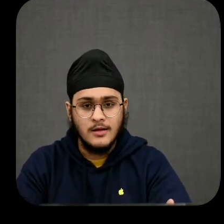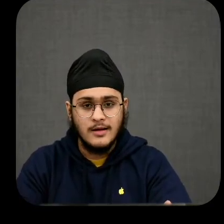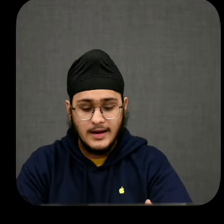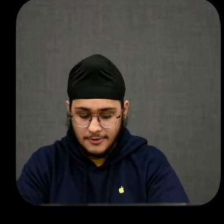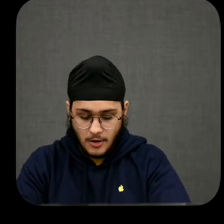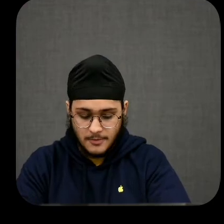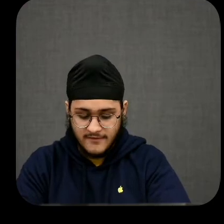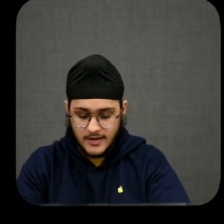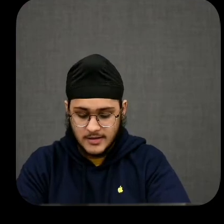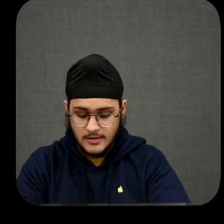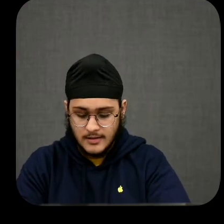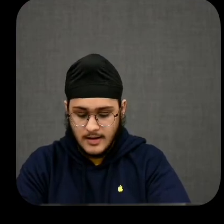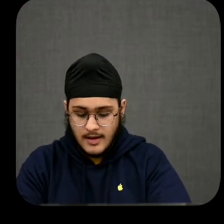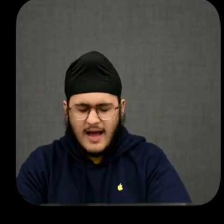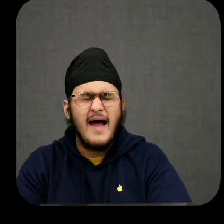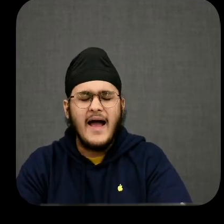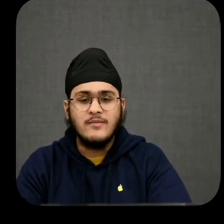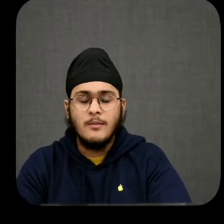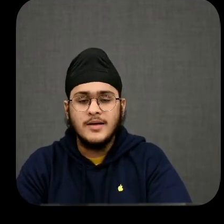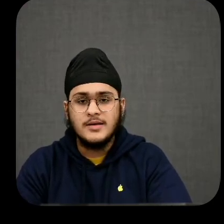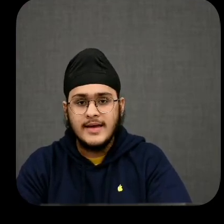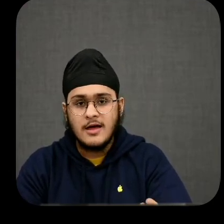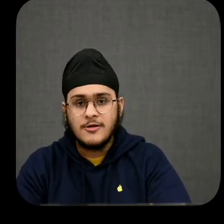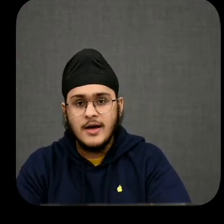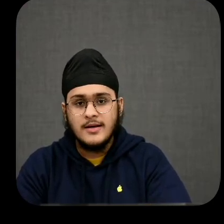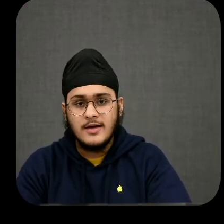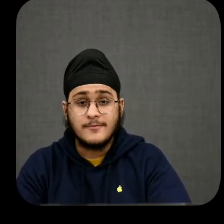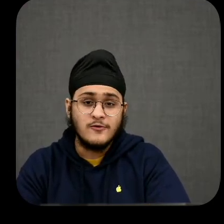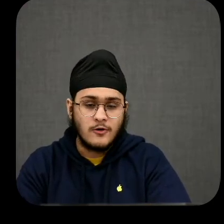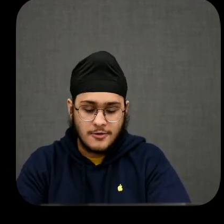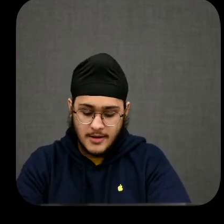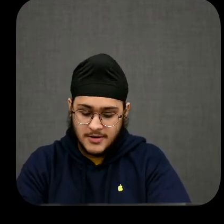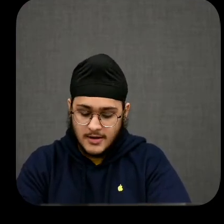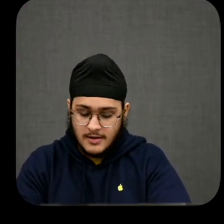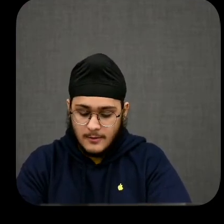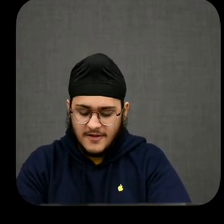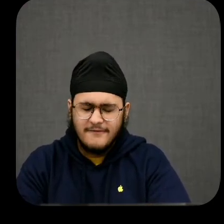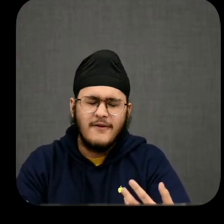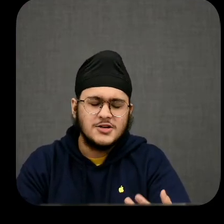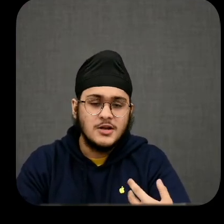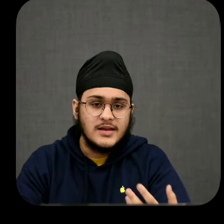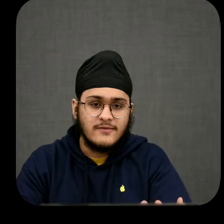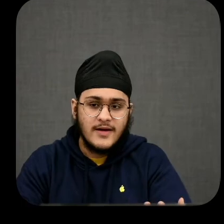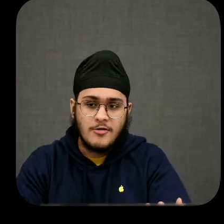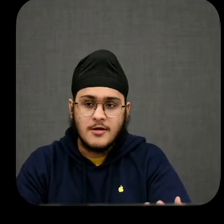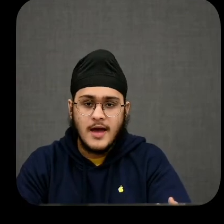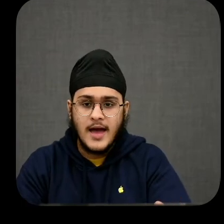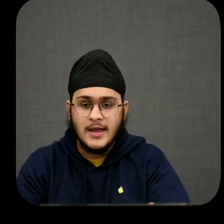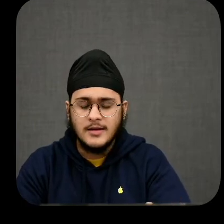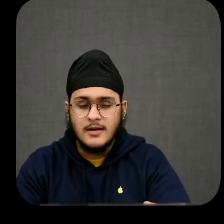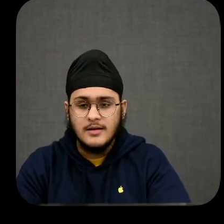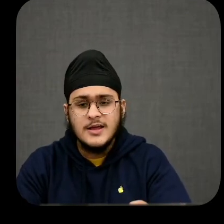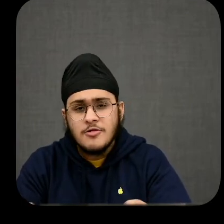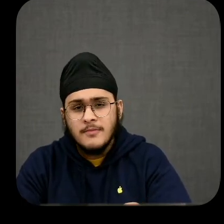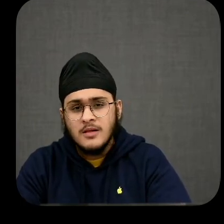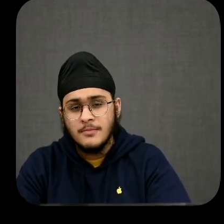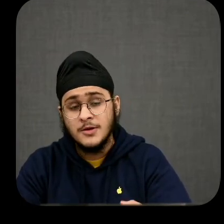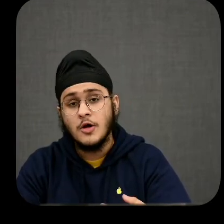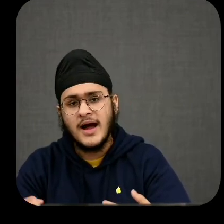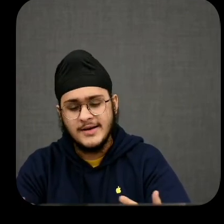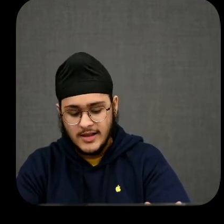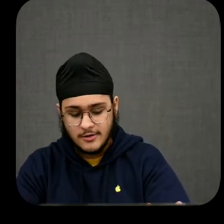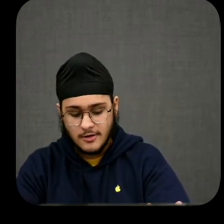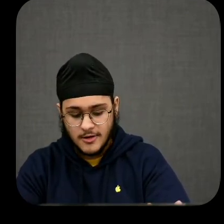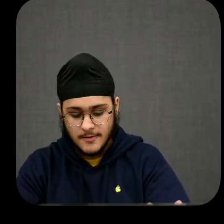Kaggle. It's not perfect. At the moment, AS Learn is a proof of concept with a functional interface and usable but